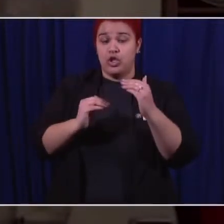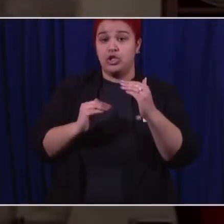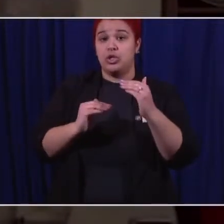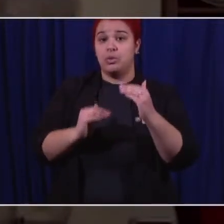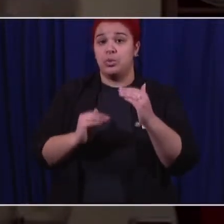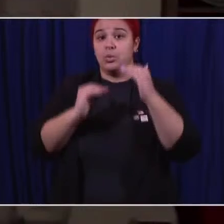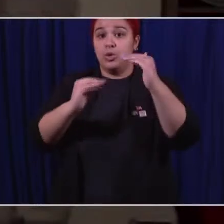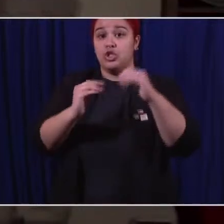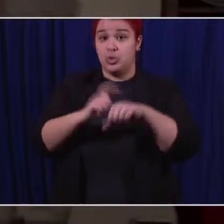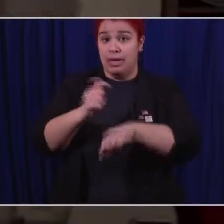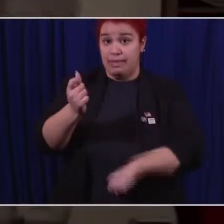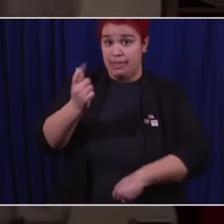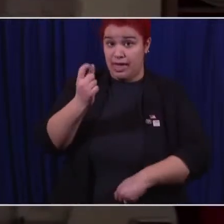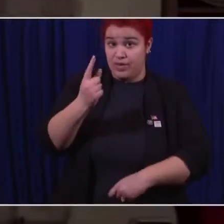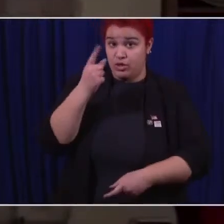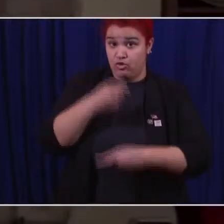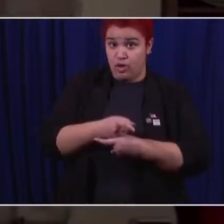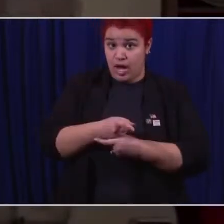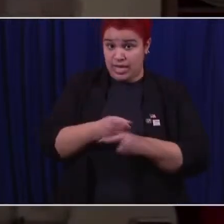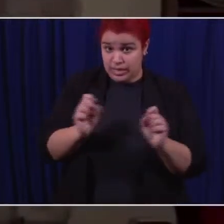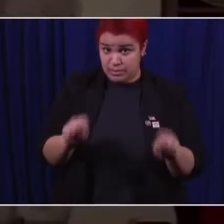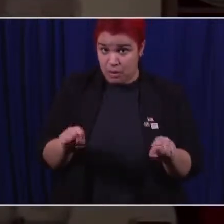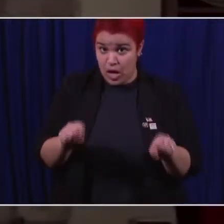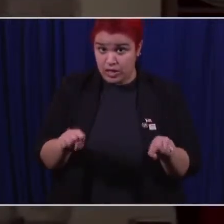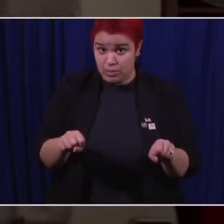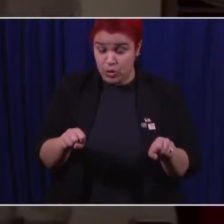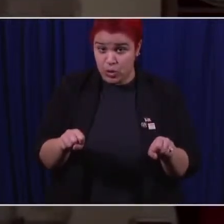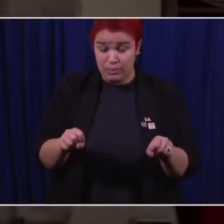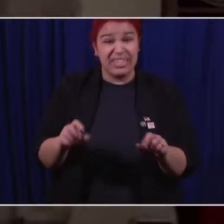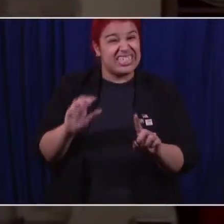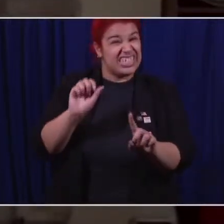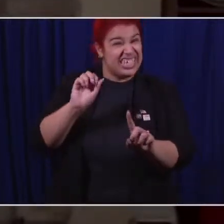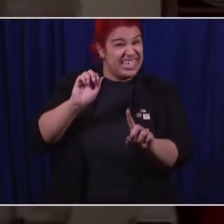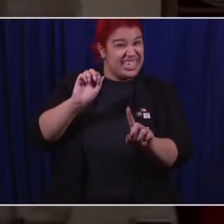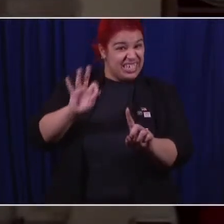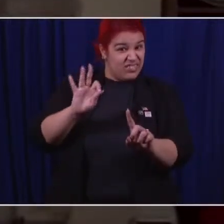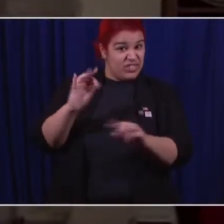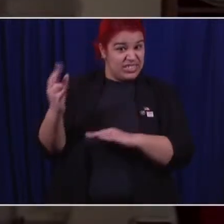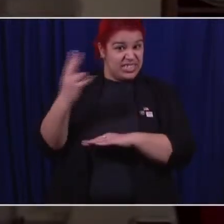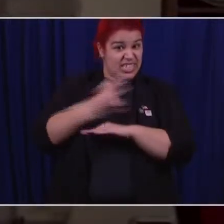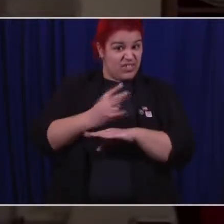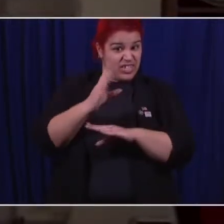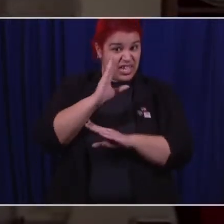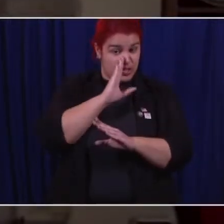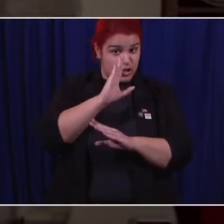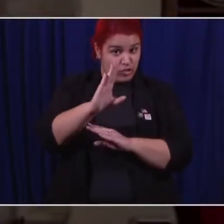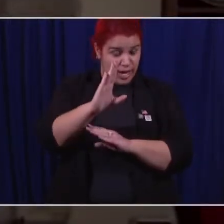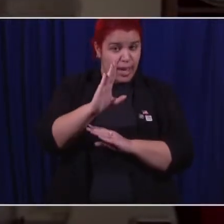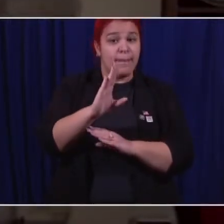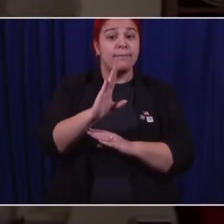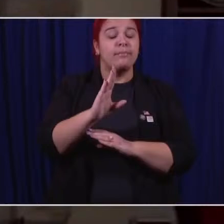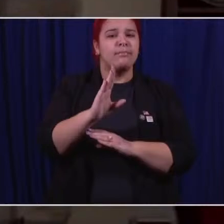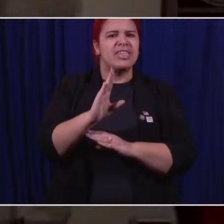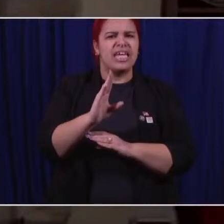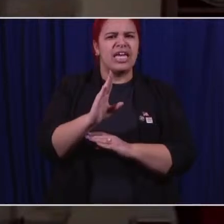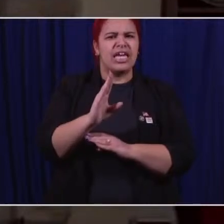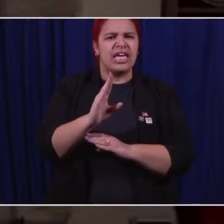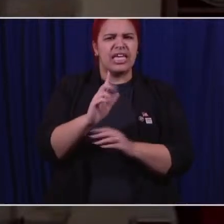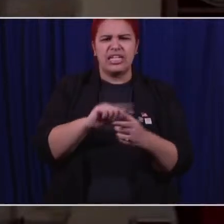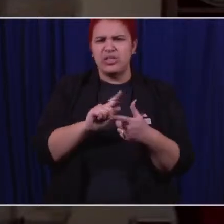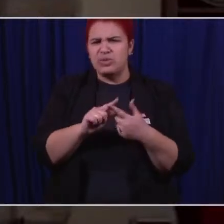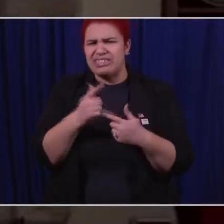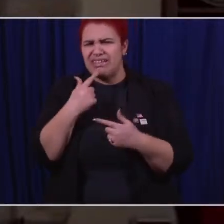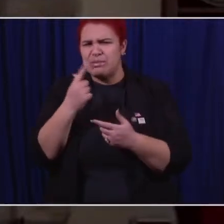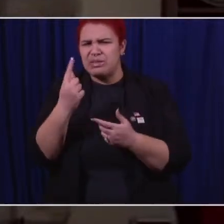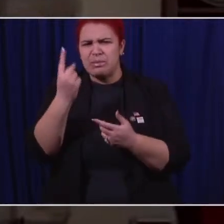Eric, 7 let's straight. put the other slide back up. For 7 straight days. But then you said that it has to stick for 2 weeks.